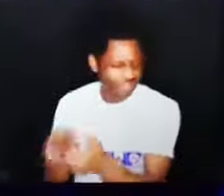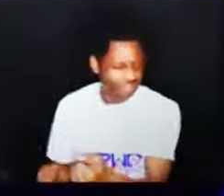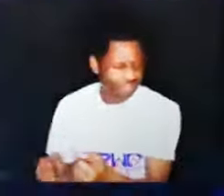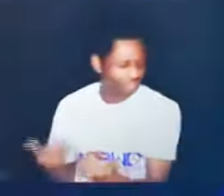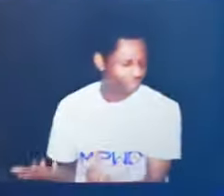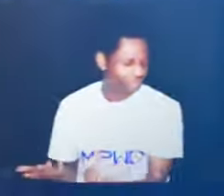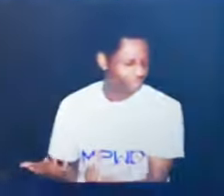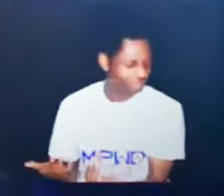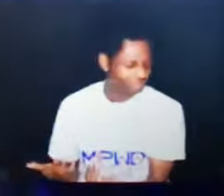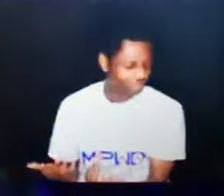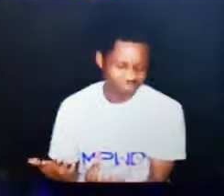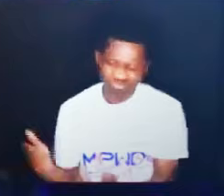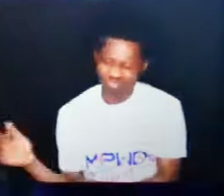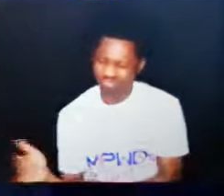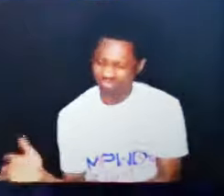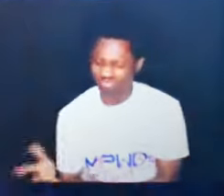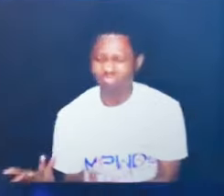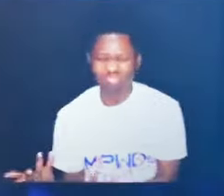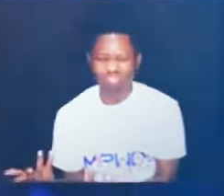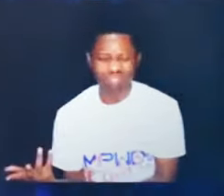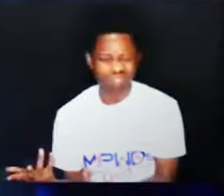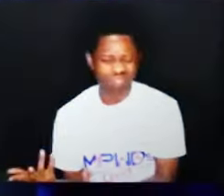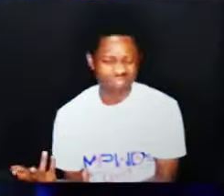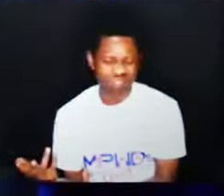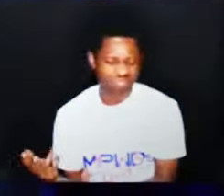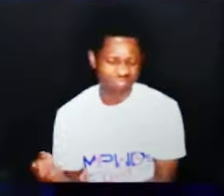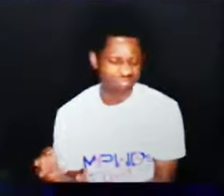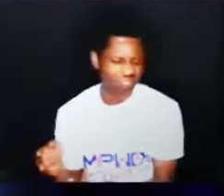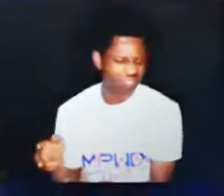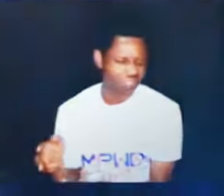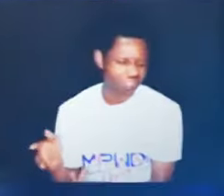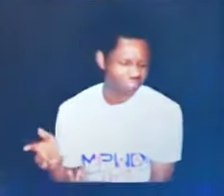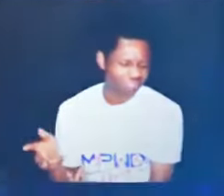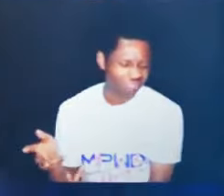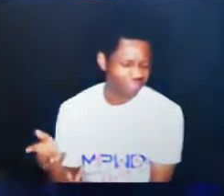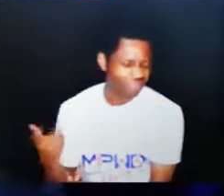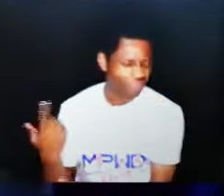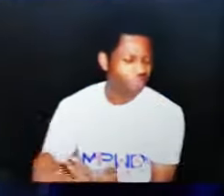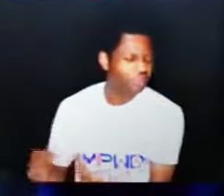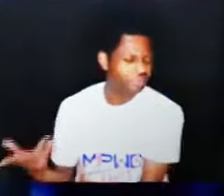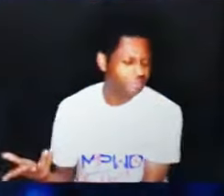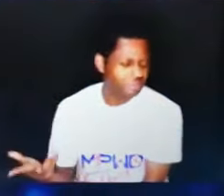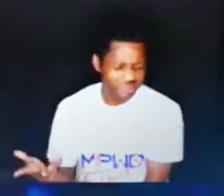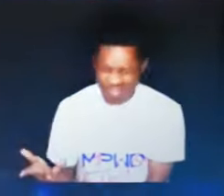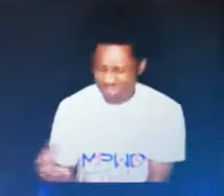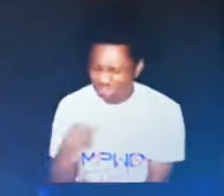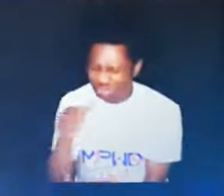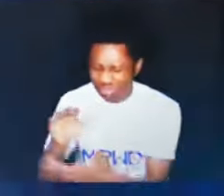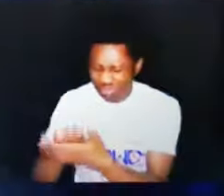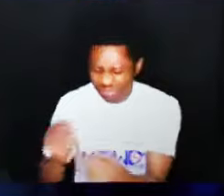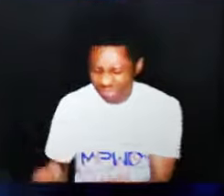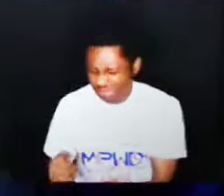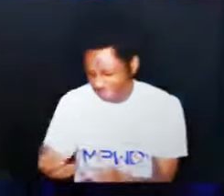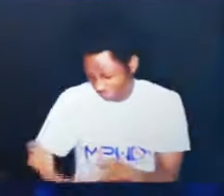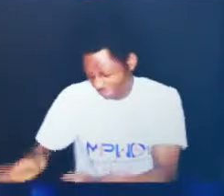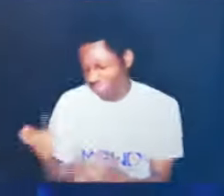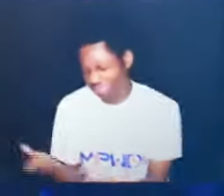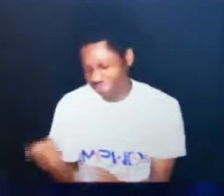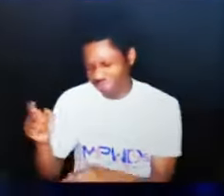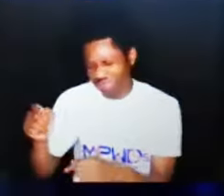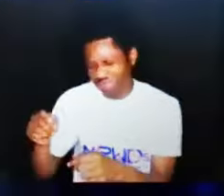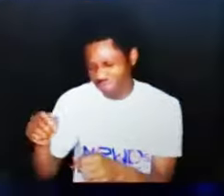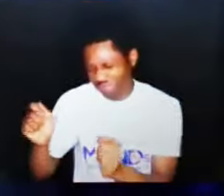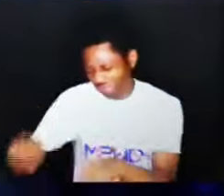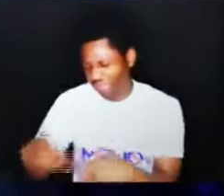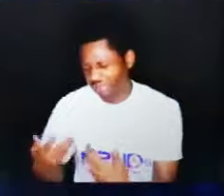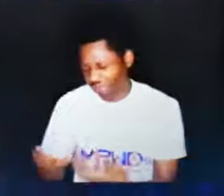expect from the unbeliever? Adofunum obia oni. What other thing are you expecting? Obwe jamaya ni aushishwe free noa eni noa. Now the flesh will